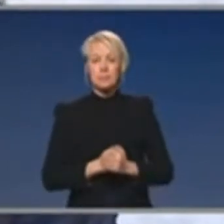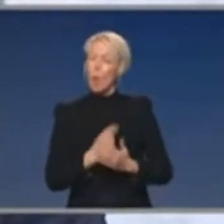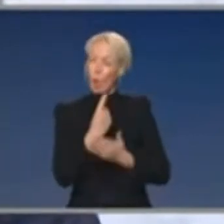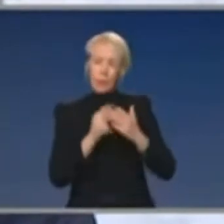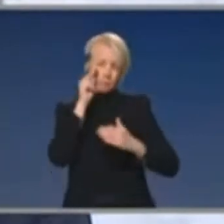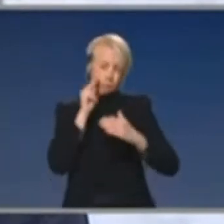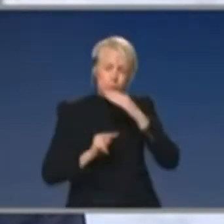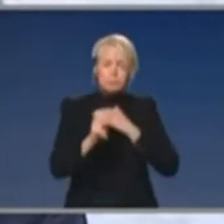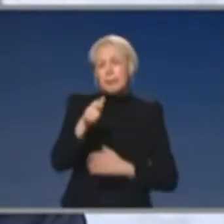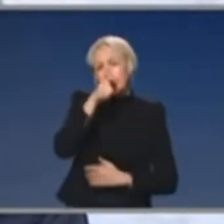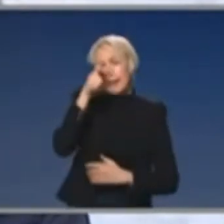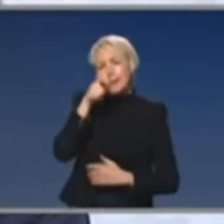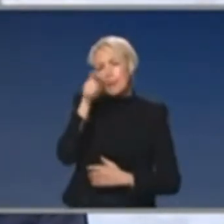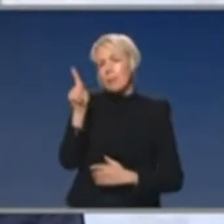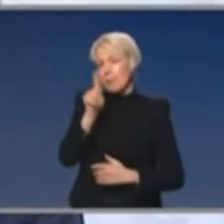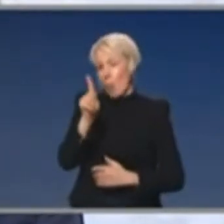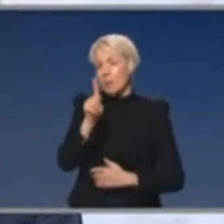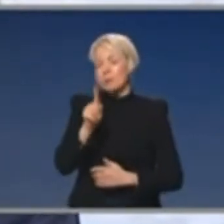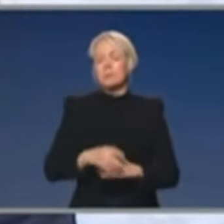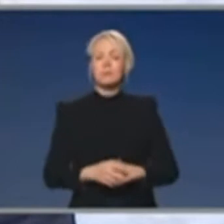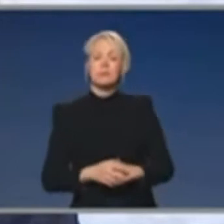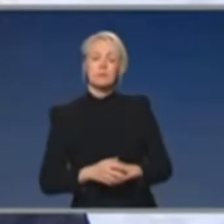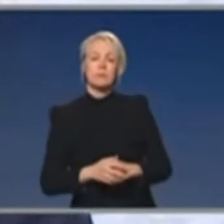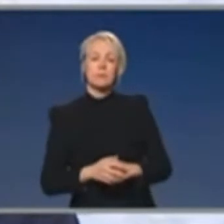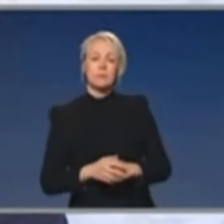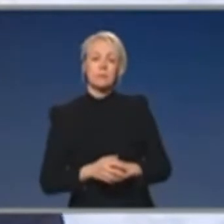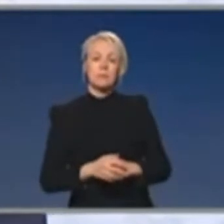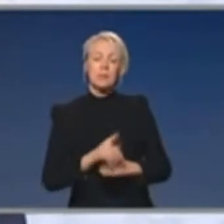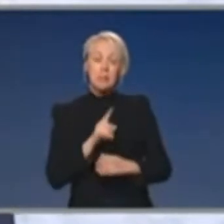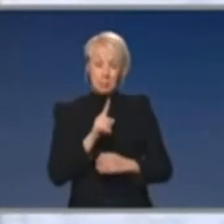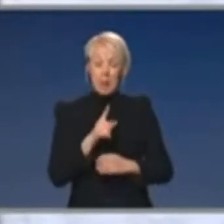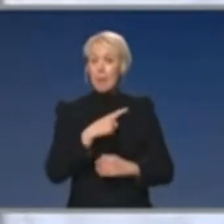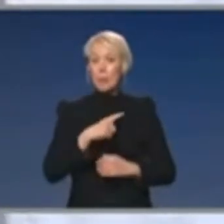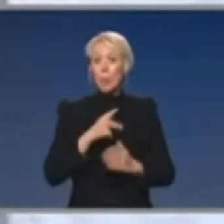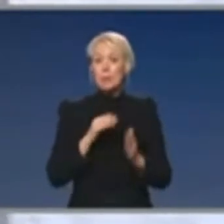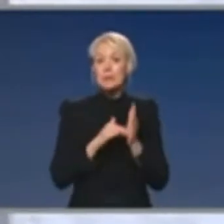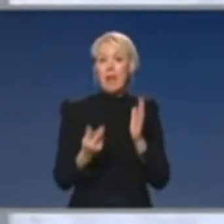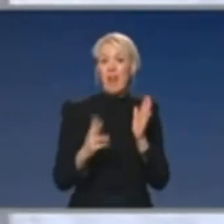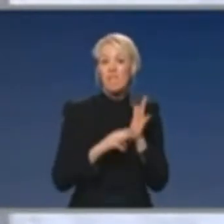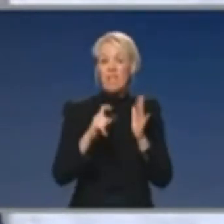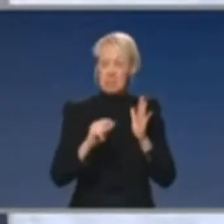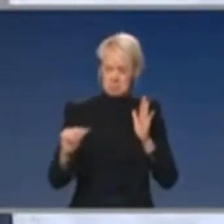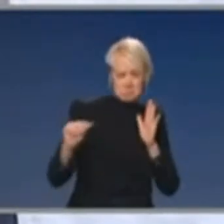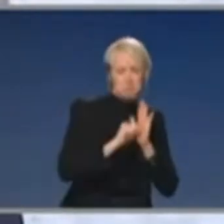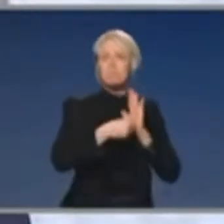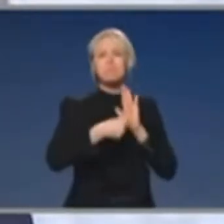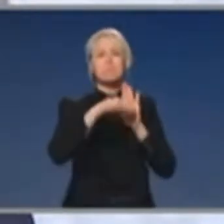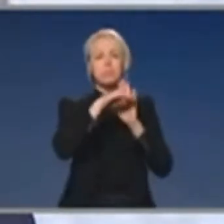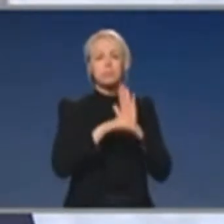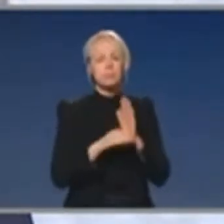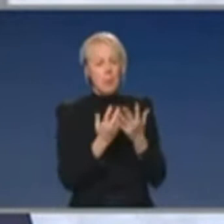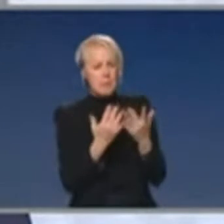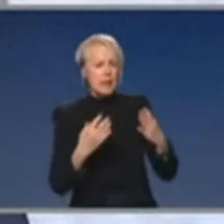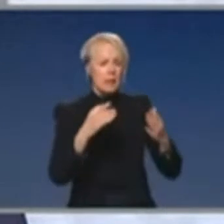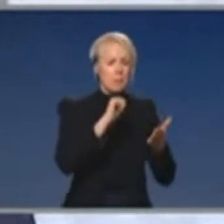of the broader impact on confidence in other states and supply chain impacts from the shutdown of certain industries in